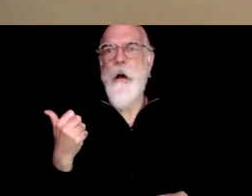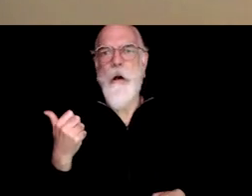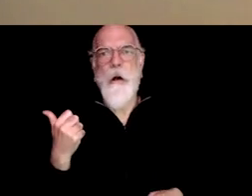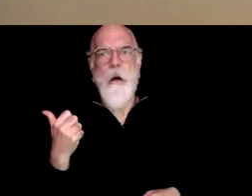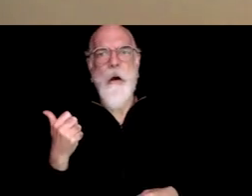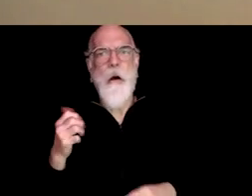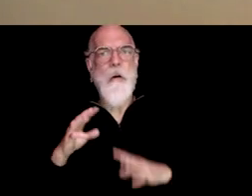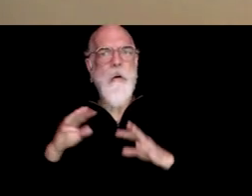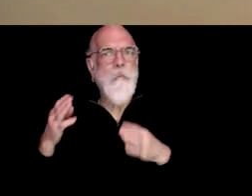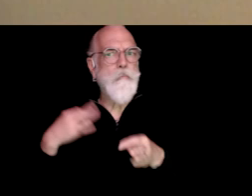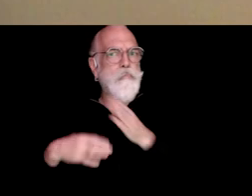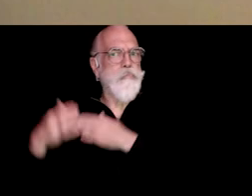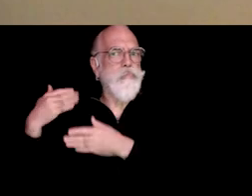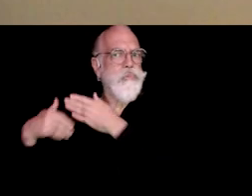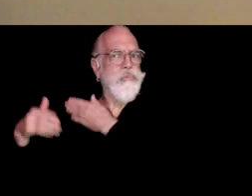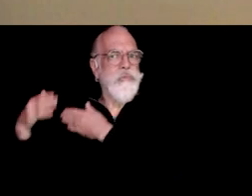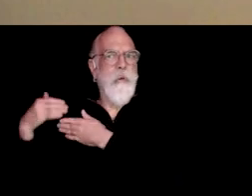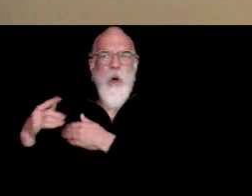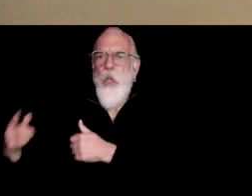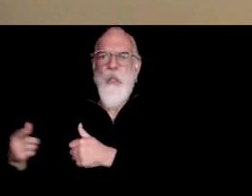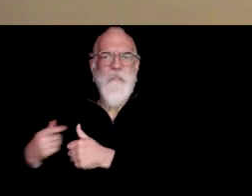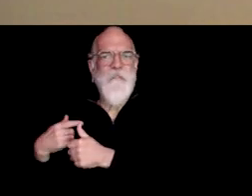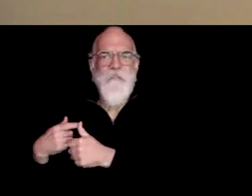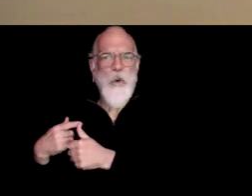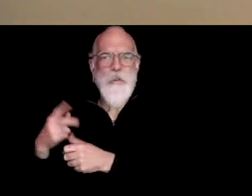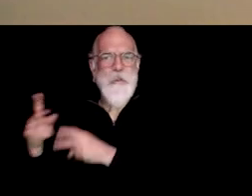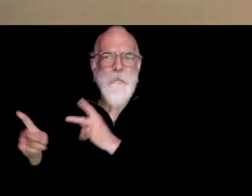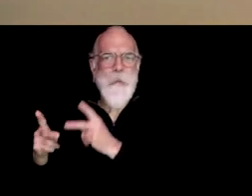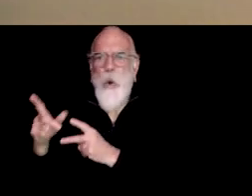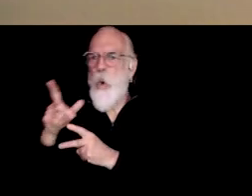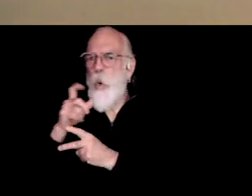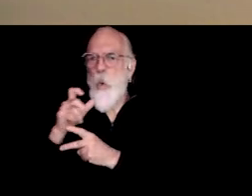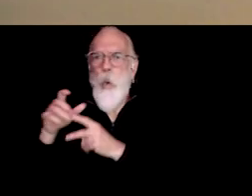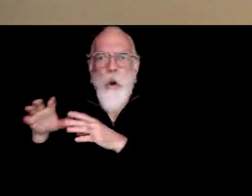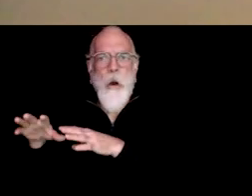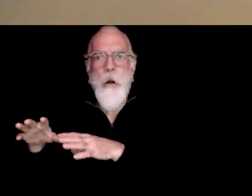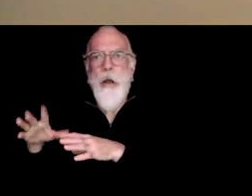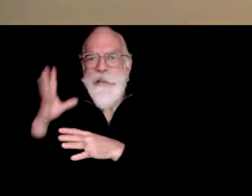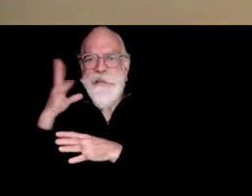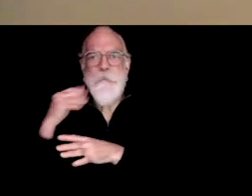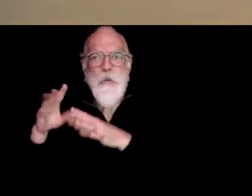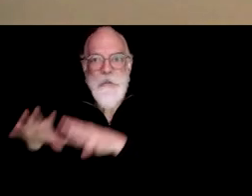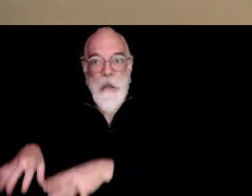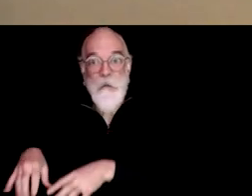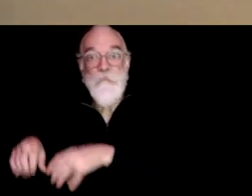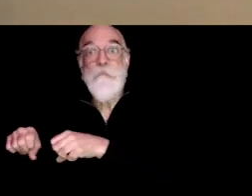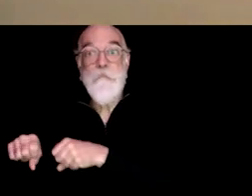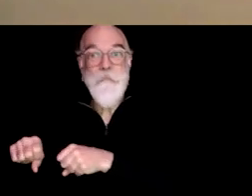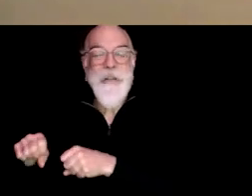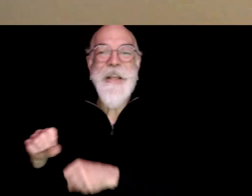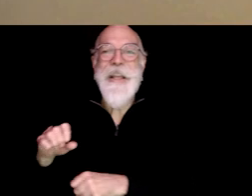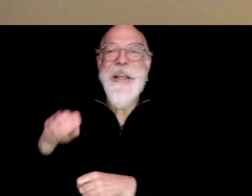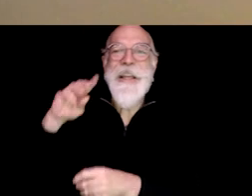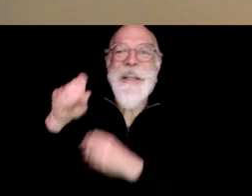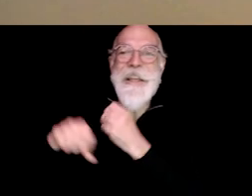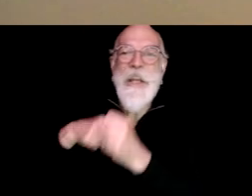the first almost colonized people when DeSoto appeared on the East Coast